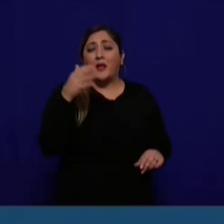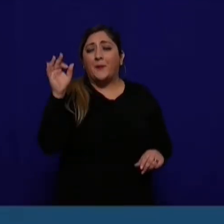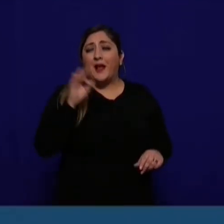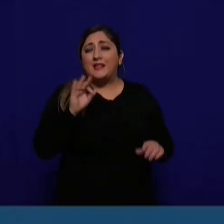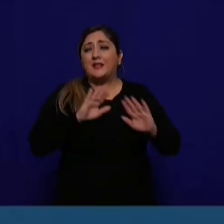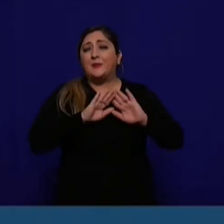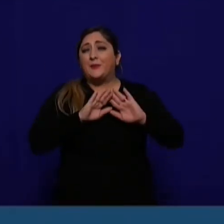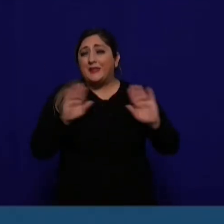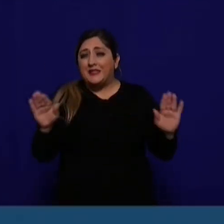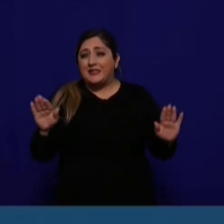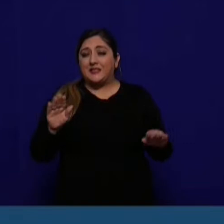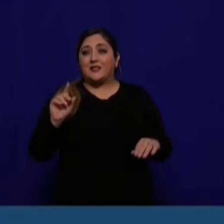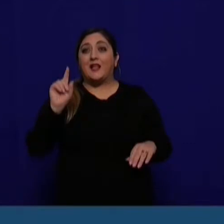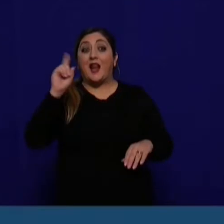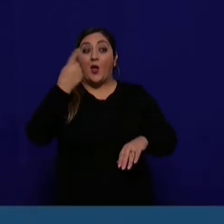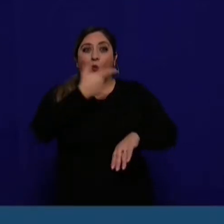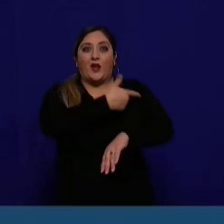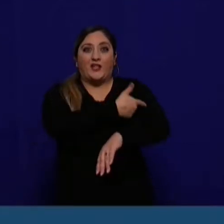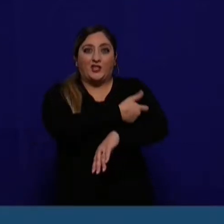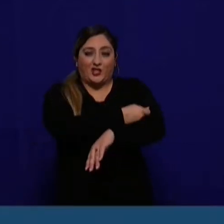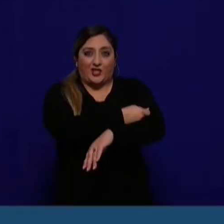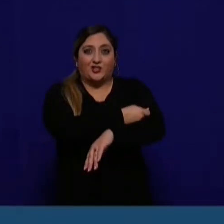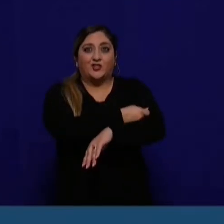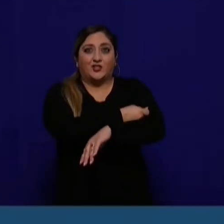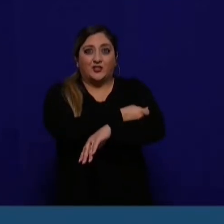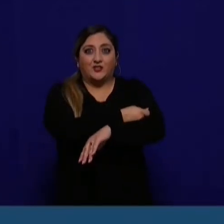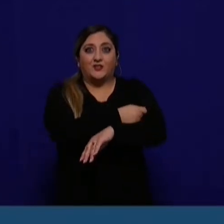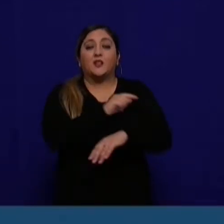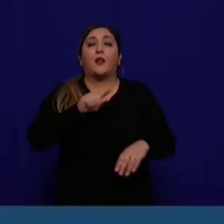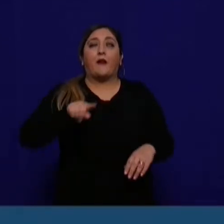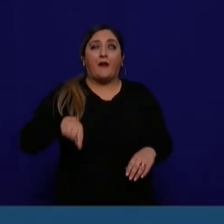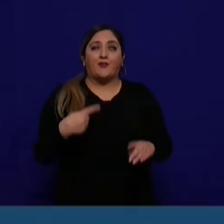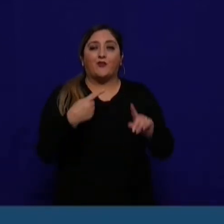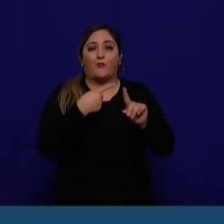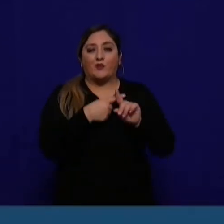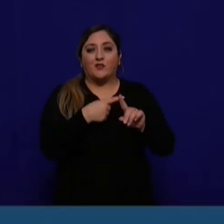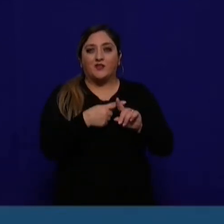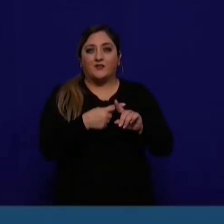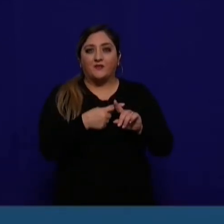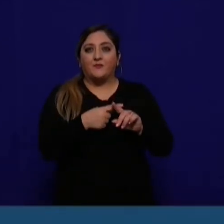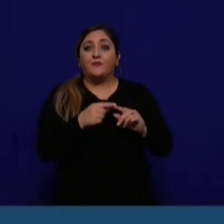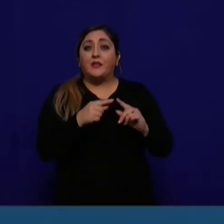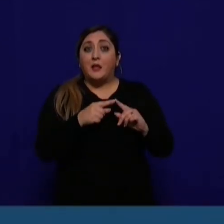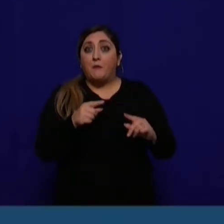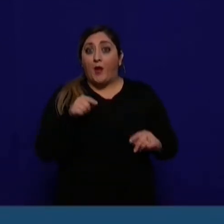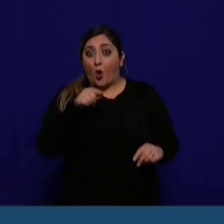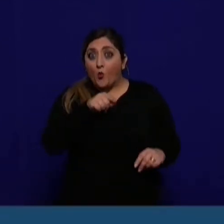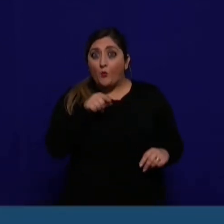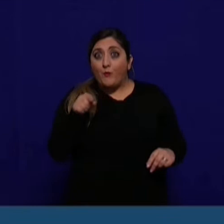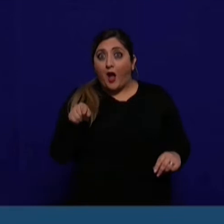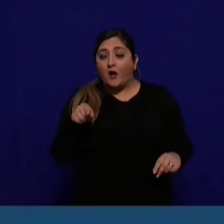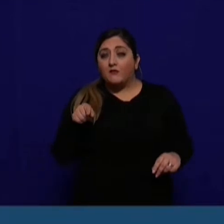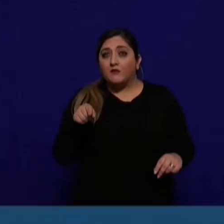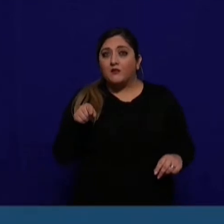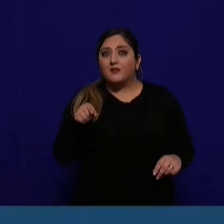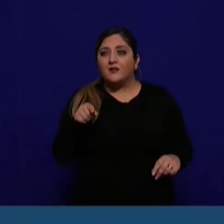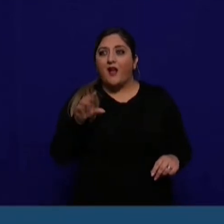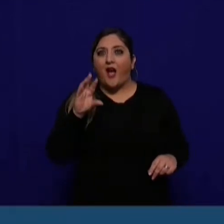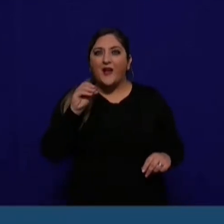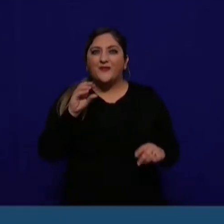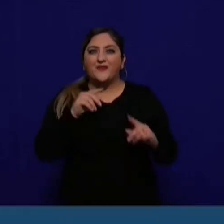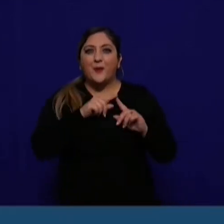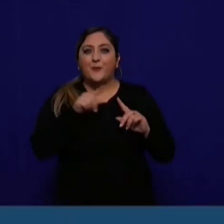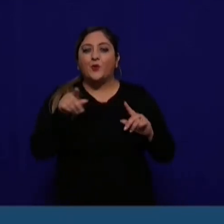ħadu il-vaccine b'doża waħda reġgħu ġew pożittivi, però jekk tħares lejn dawn, il-maġġor parti tagħhom kienu